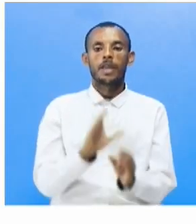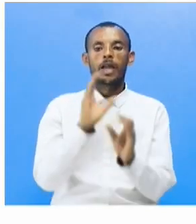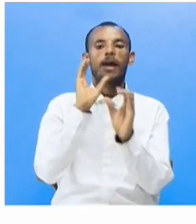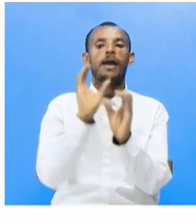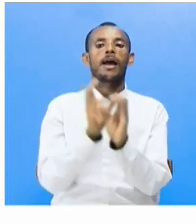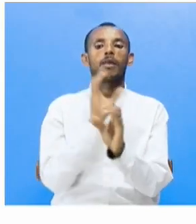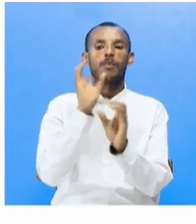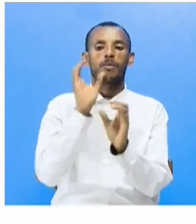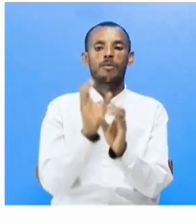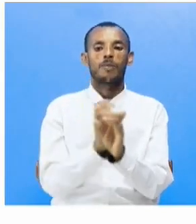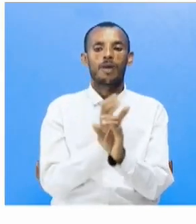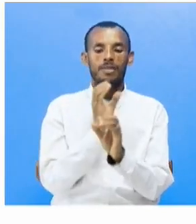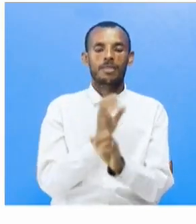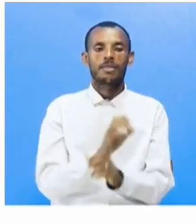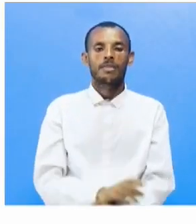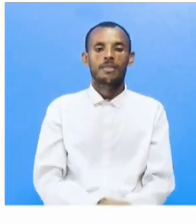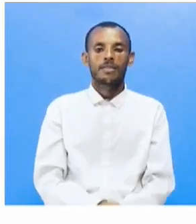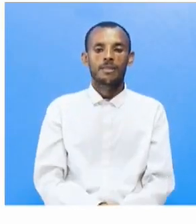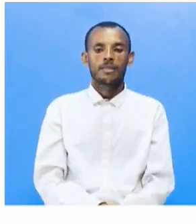Calculate